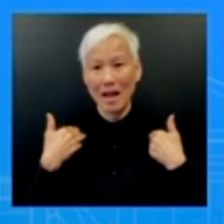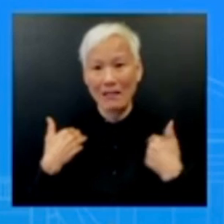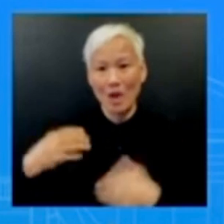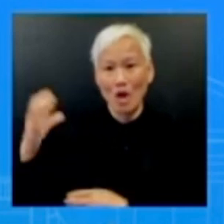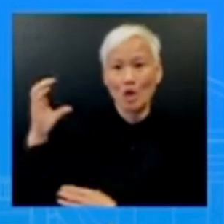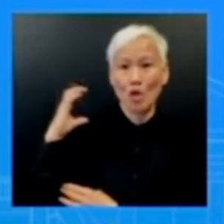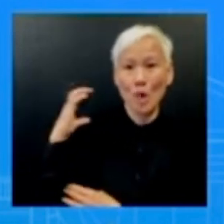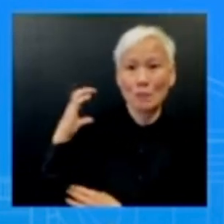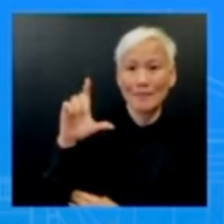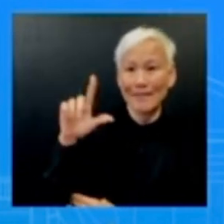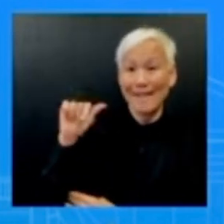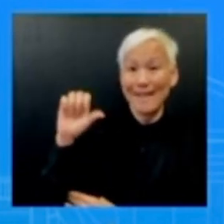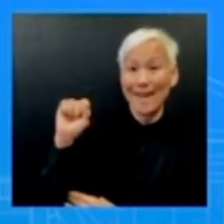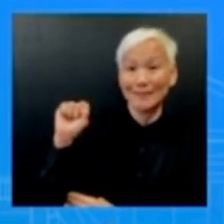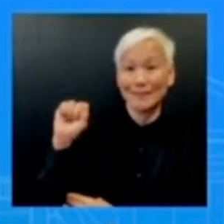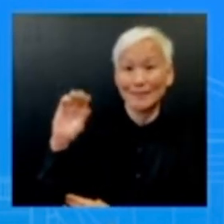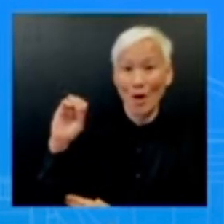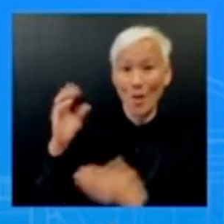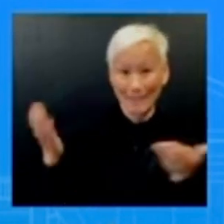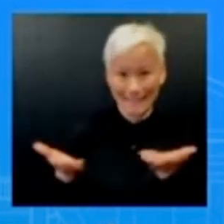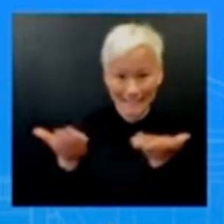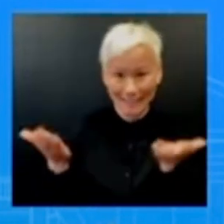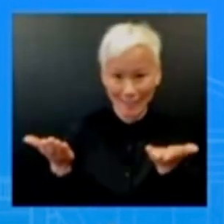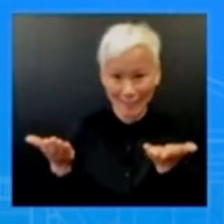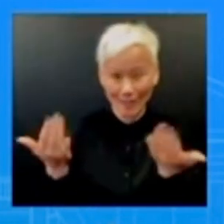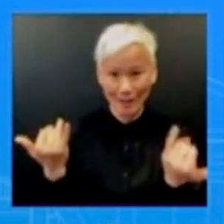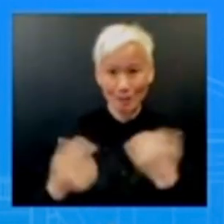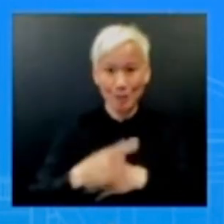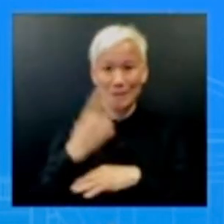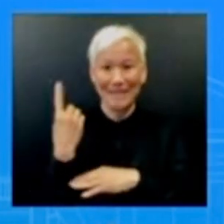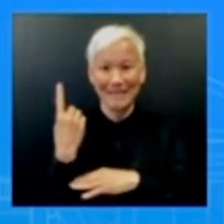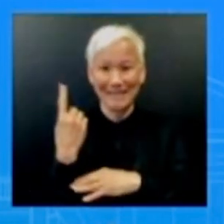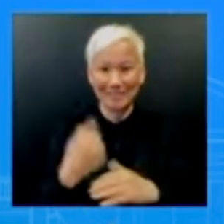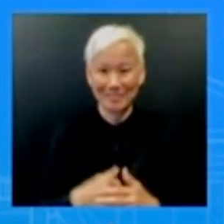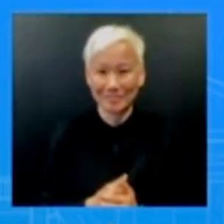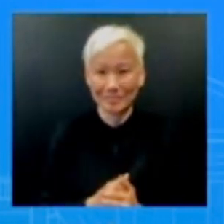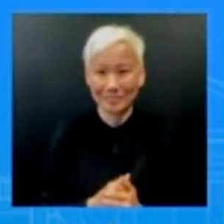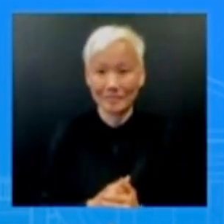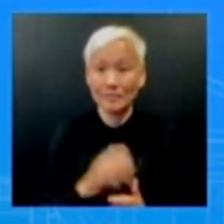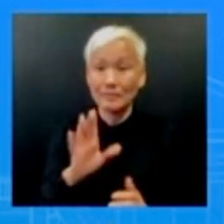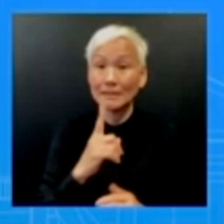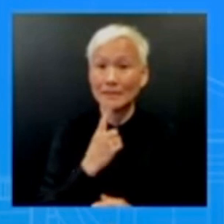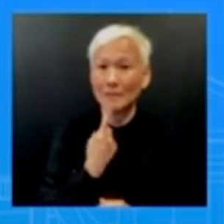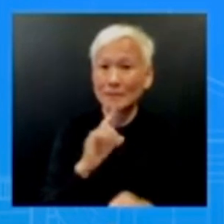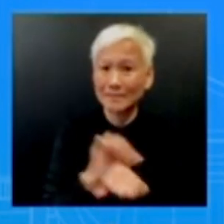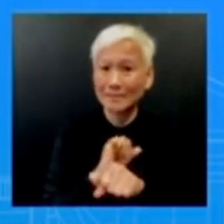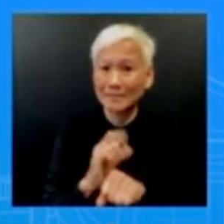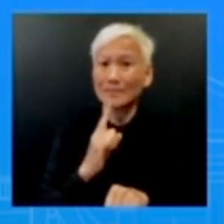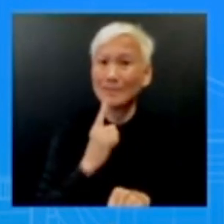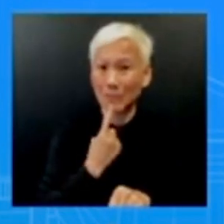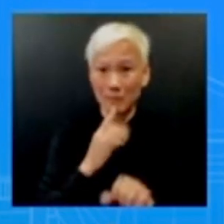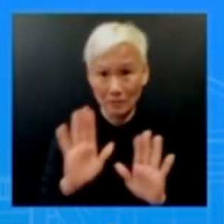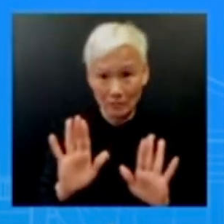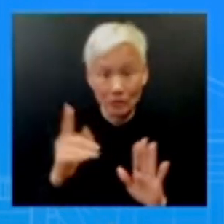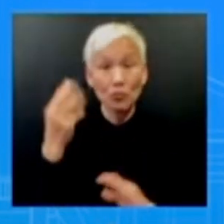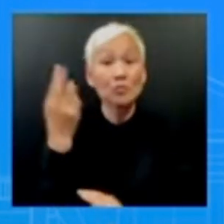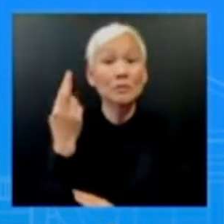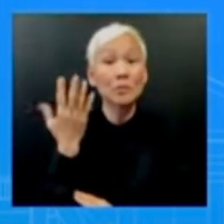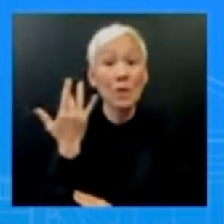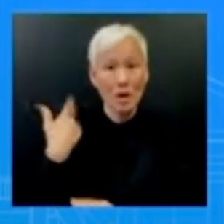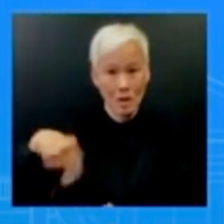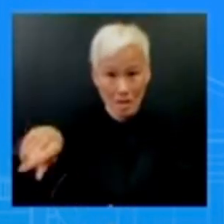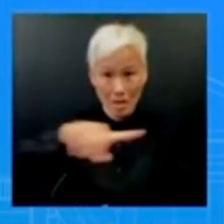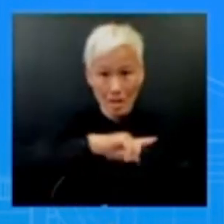today. On a serious note though, because this is actually very serious for the reasons that they all hear, Jason and